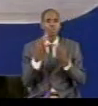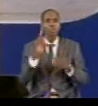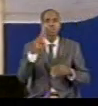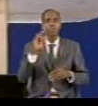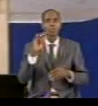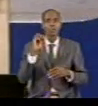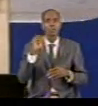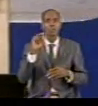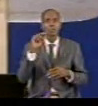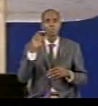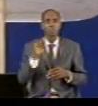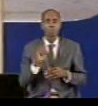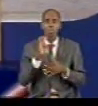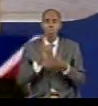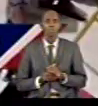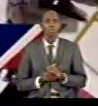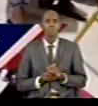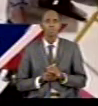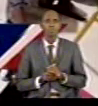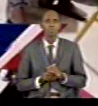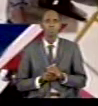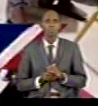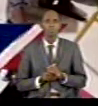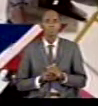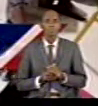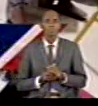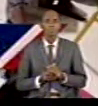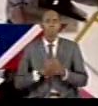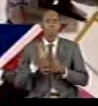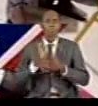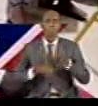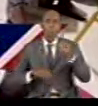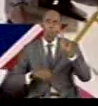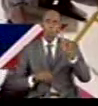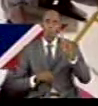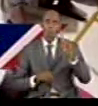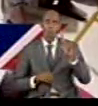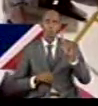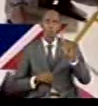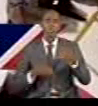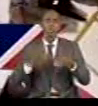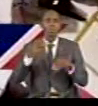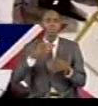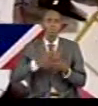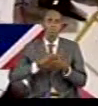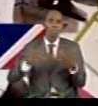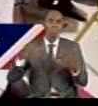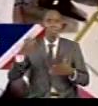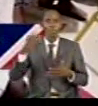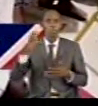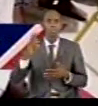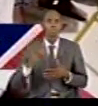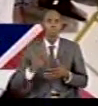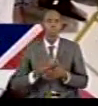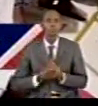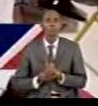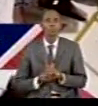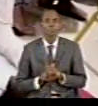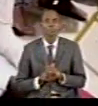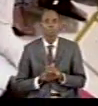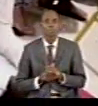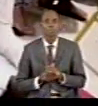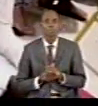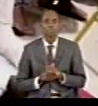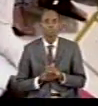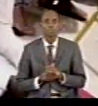1, verse 16. Romans chapter 1, reading from verse 16. For